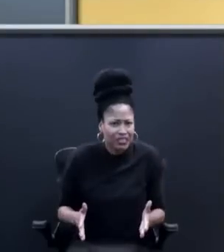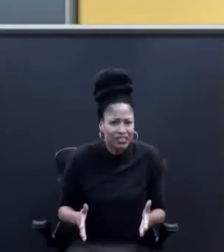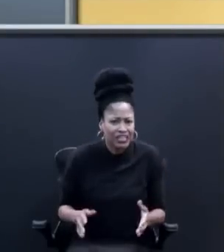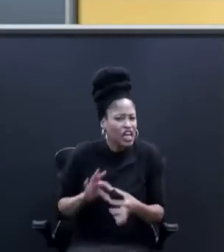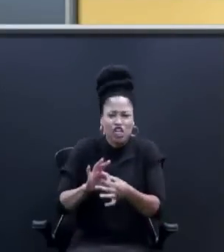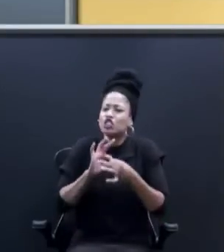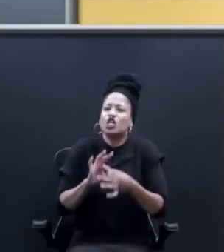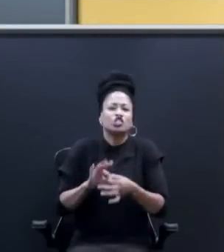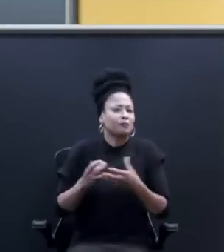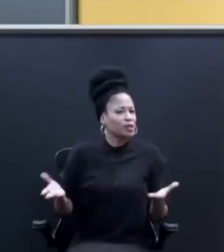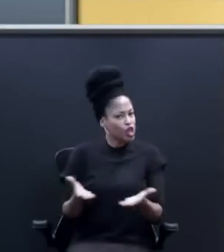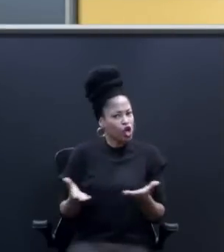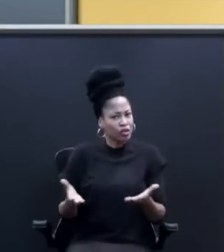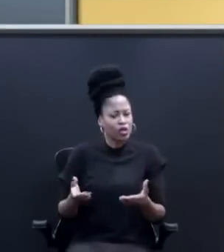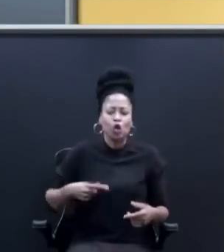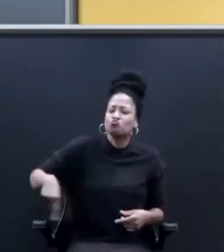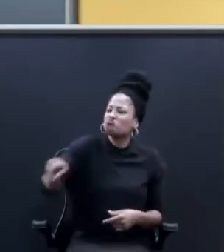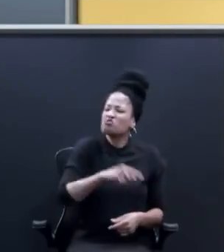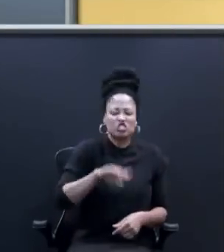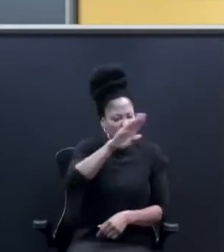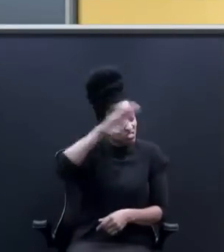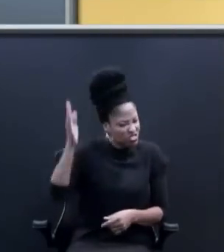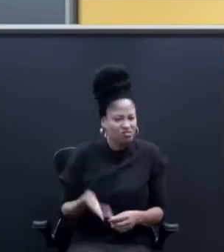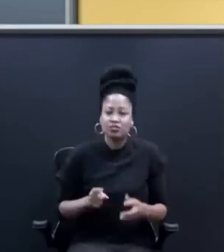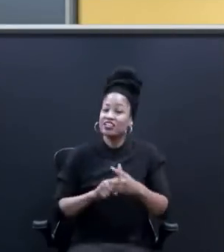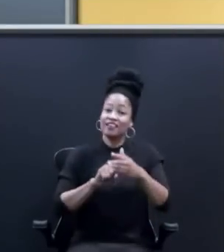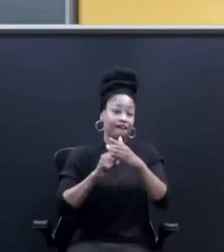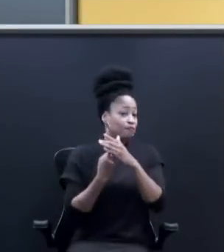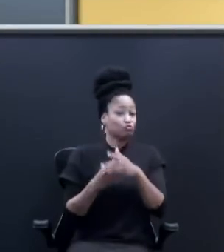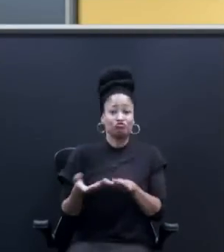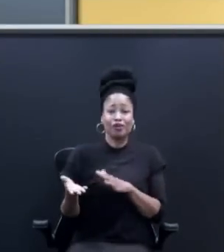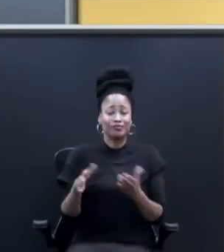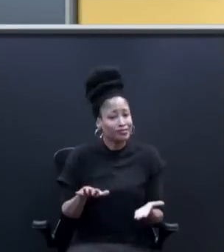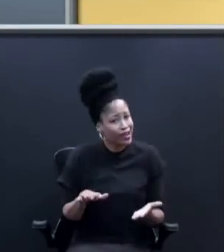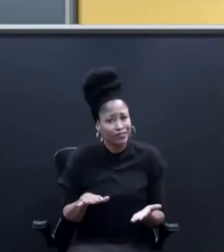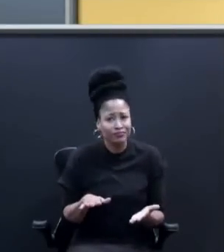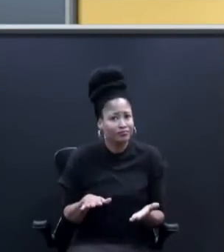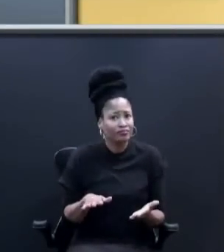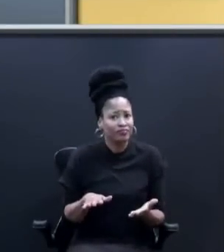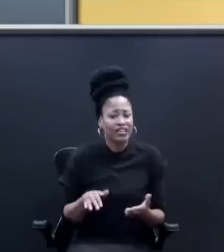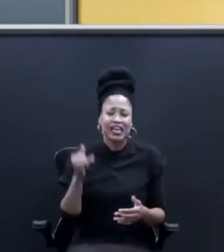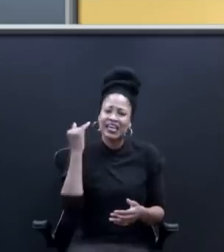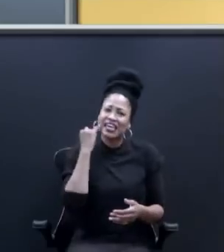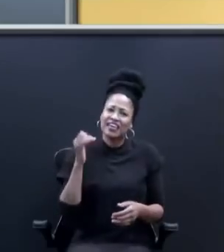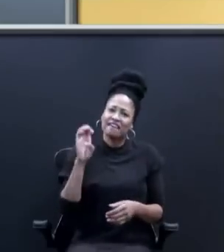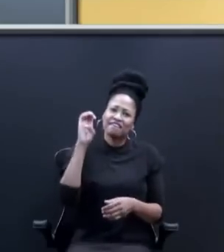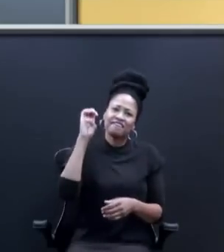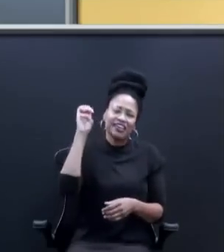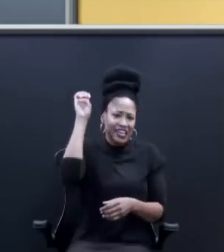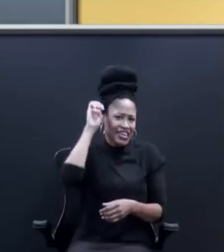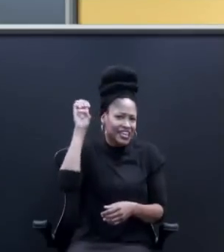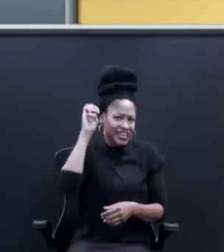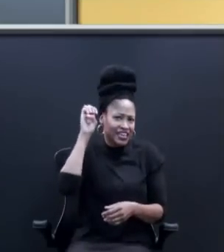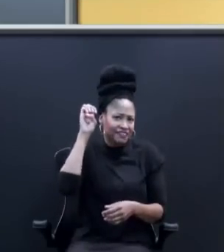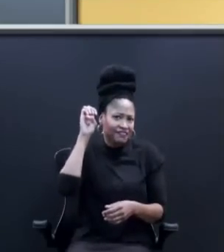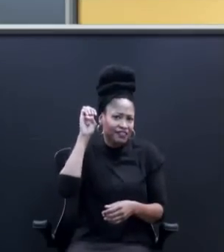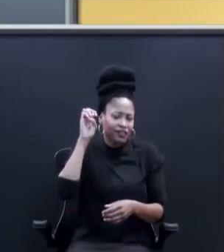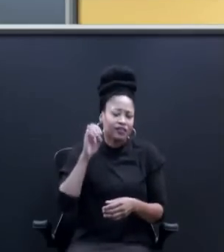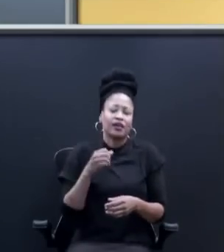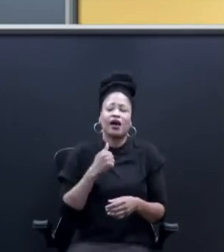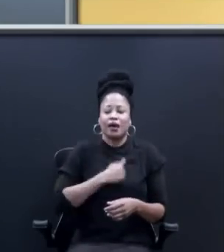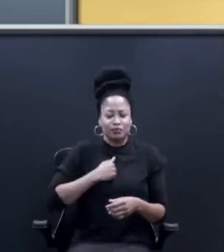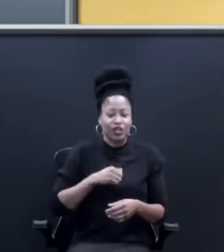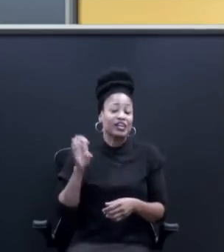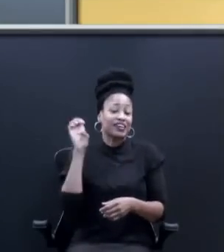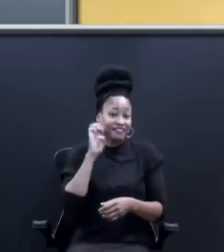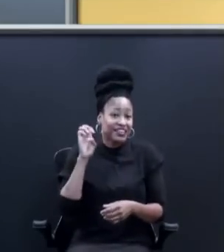Should never started dying. Had Adam and Eve done the right thing, we wouldn't know about death. So the last enemy that Jesus is going to destroy is